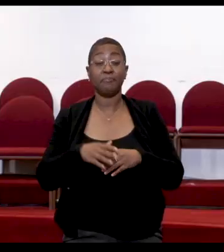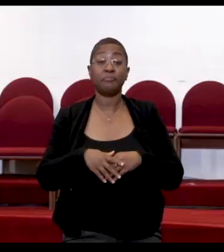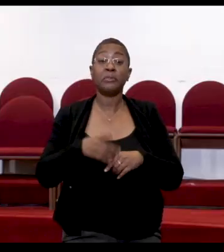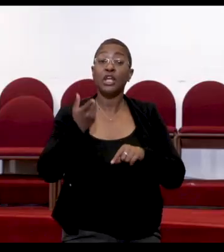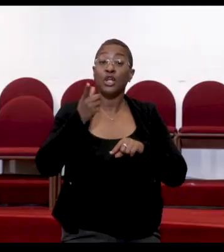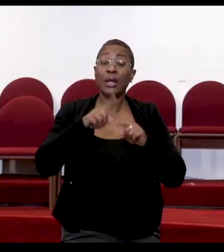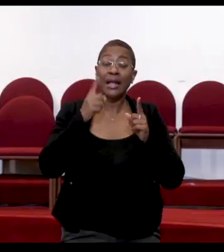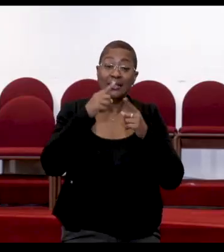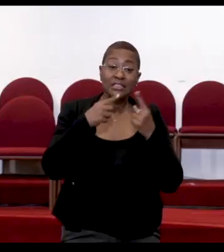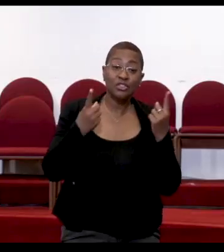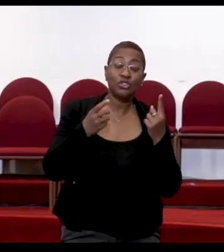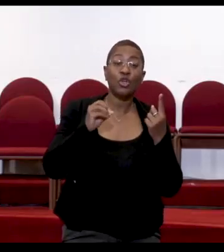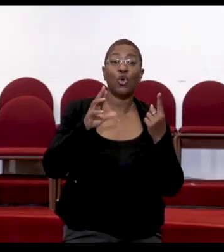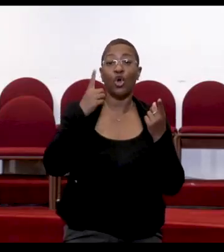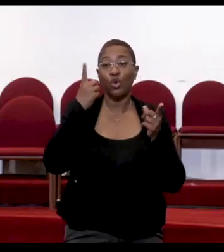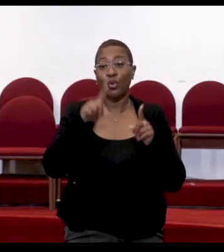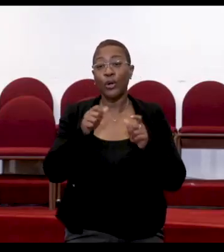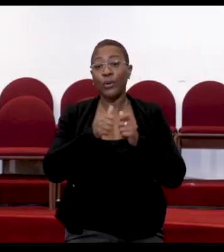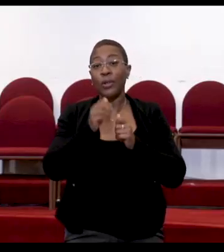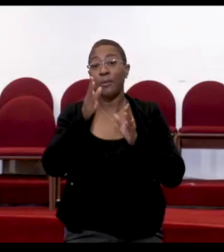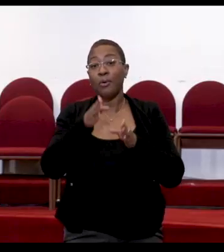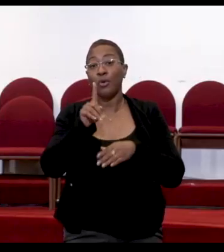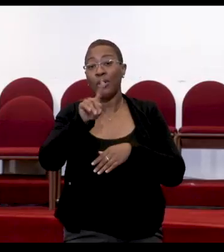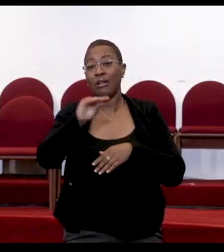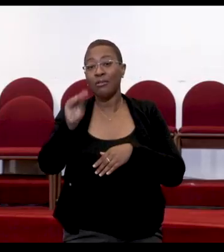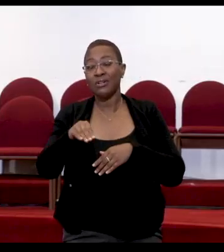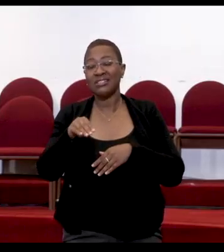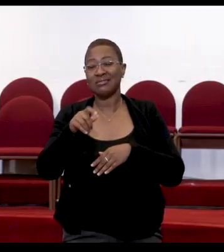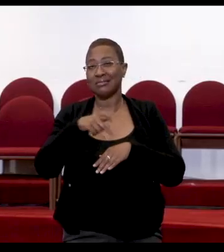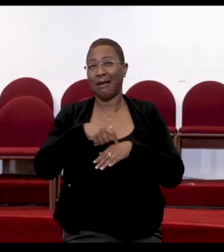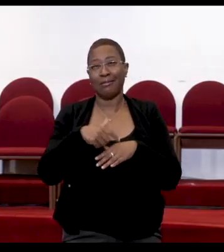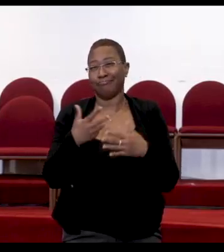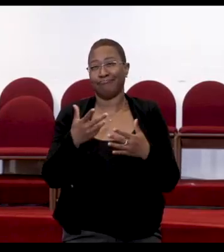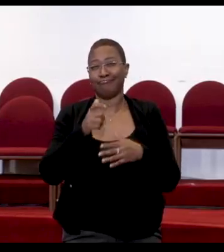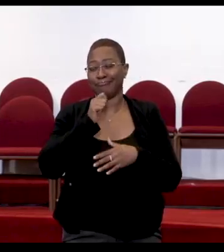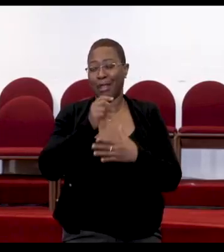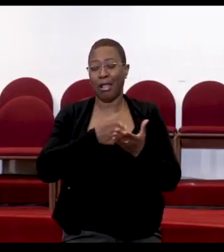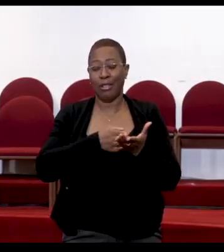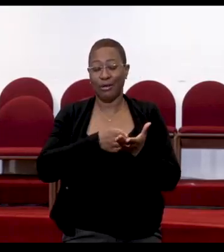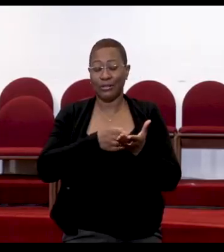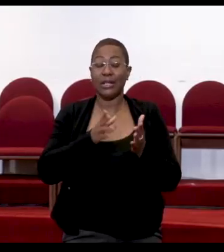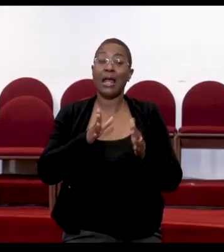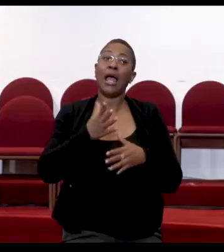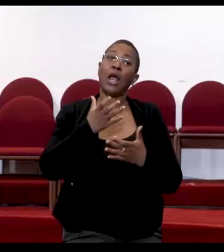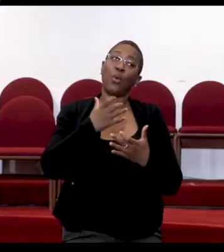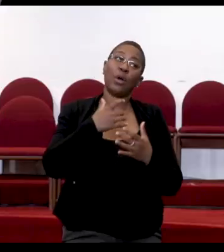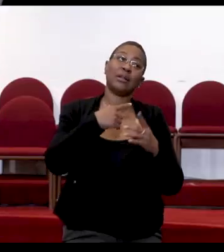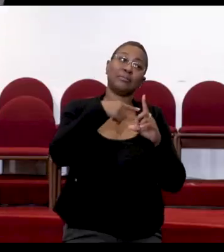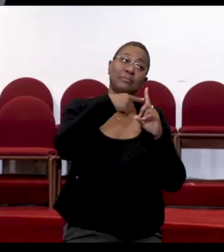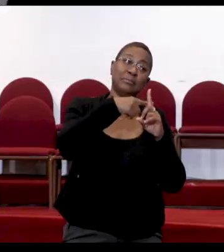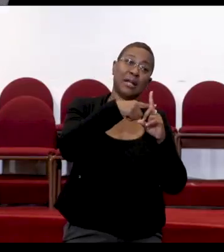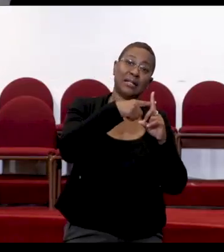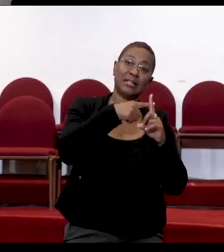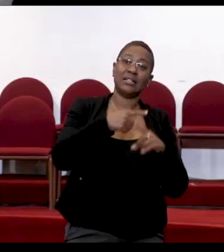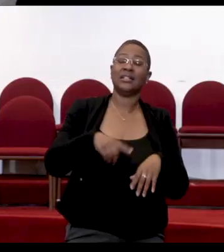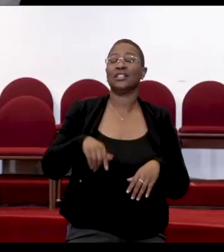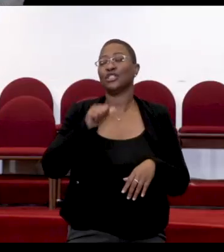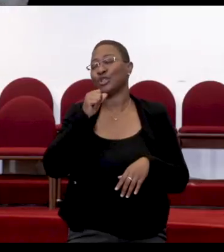or agree with a person 100% of the time. That would be disingenuous. So I have the right to say good things because I know I was going to get some calls. Don't say nothing